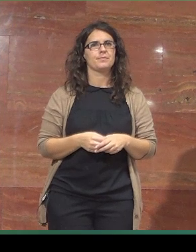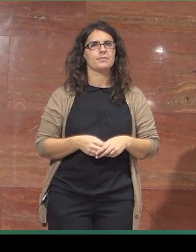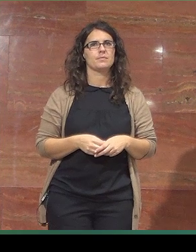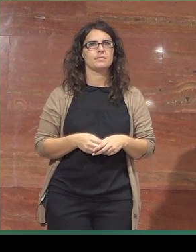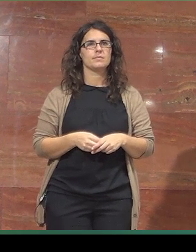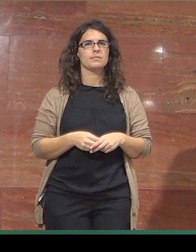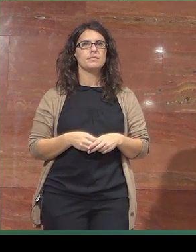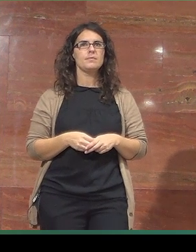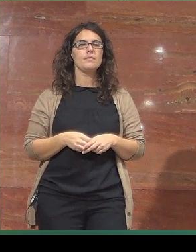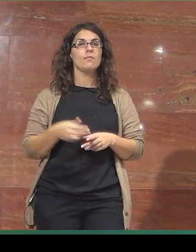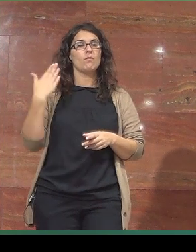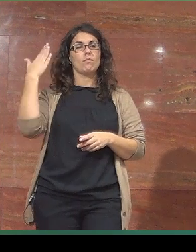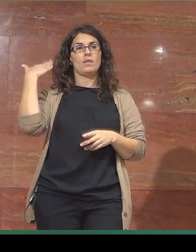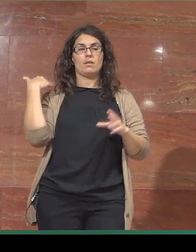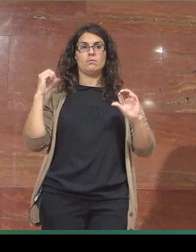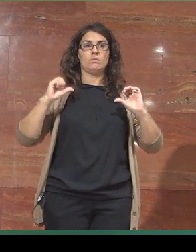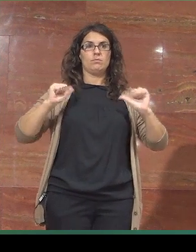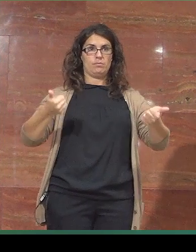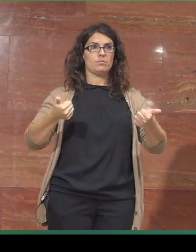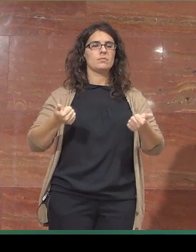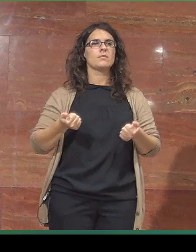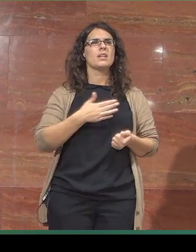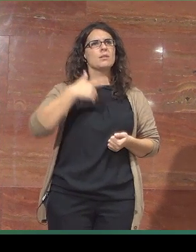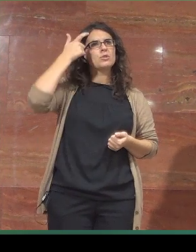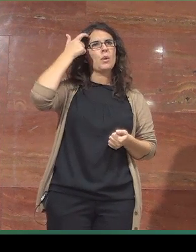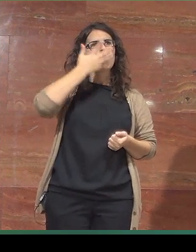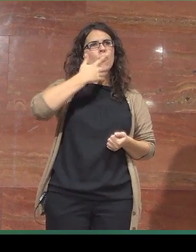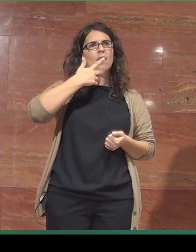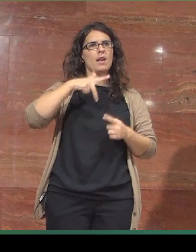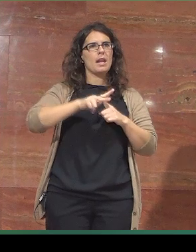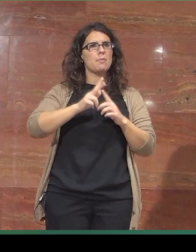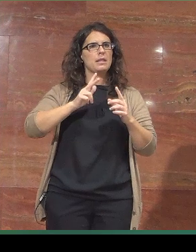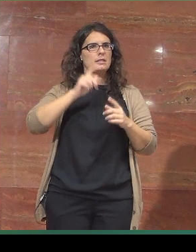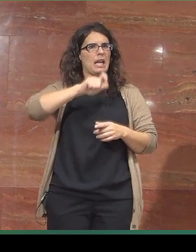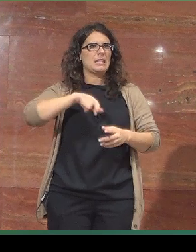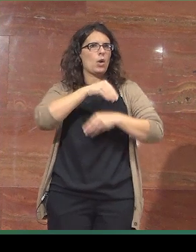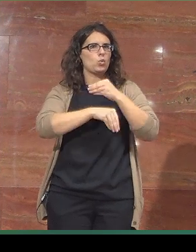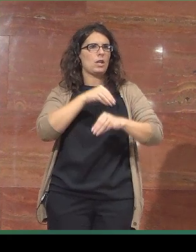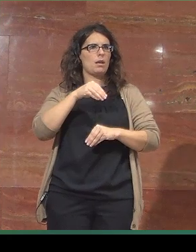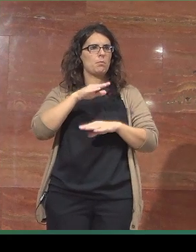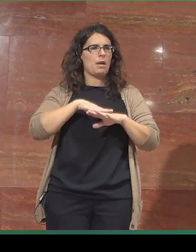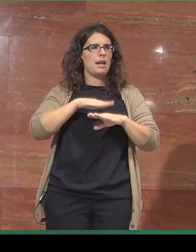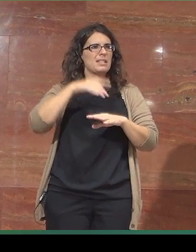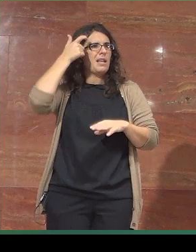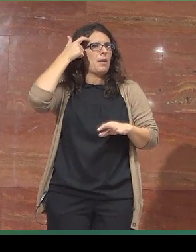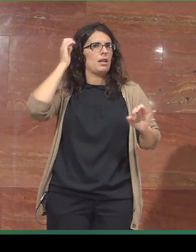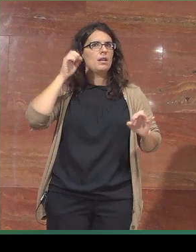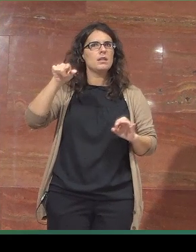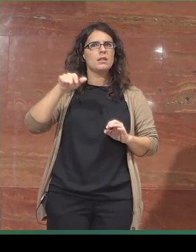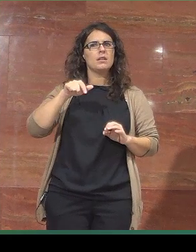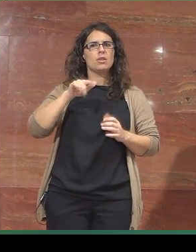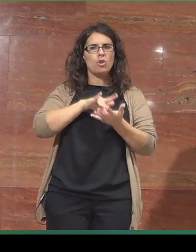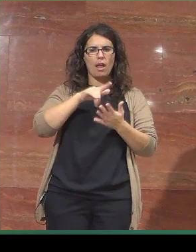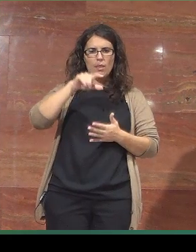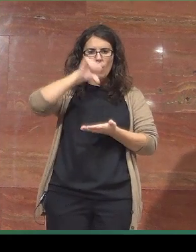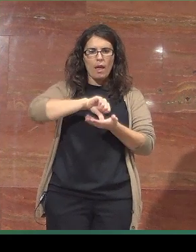what tools people used to navigate and how people got around the city. What we found was that a lot